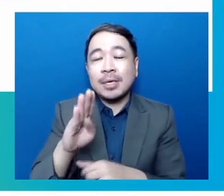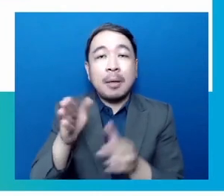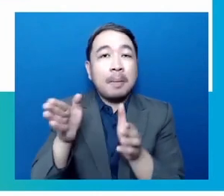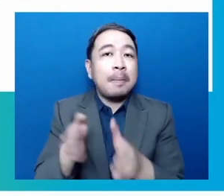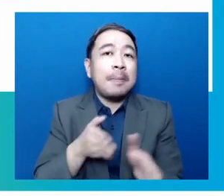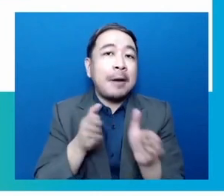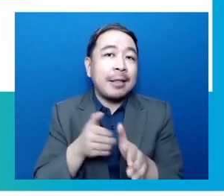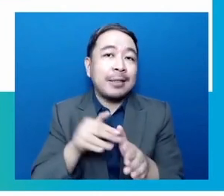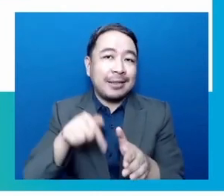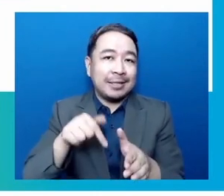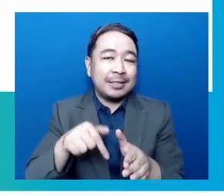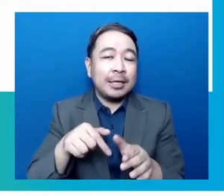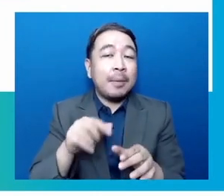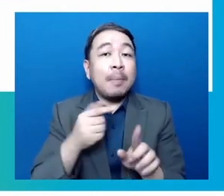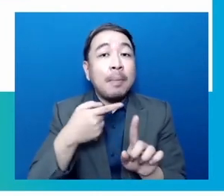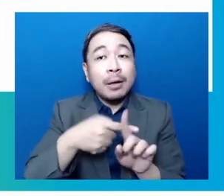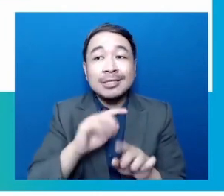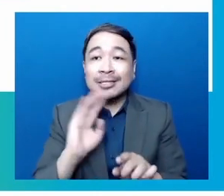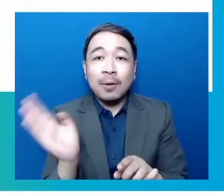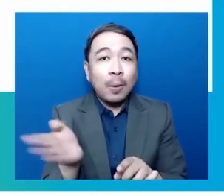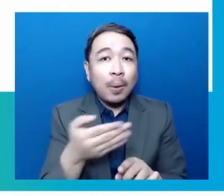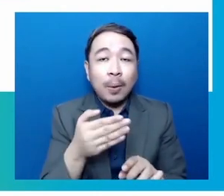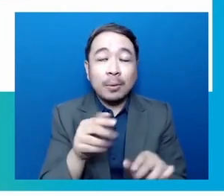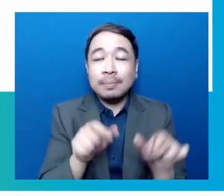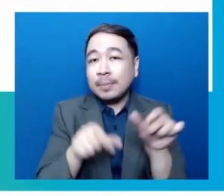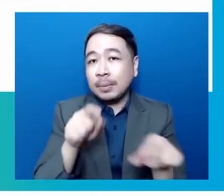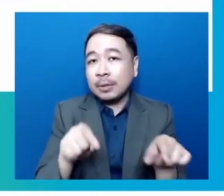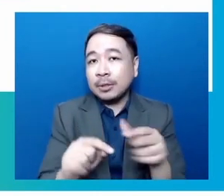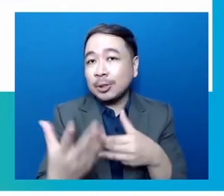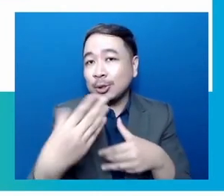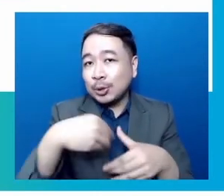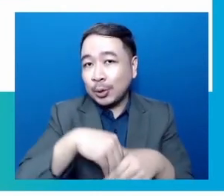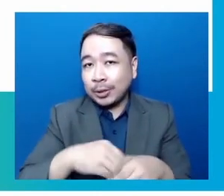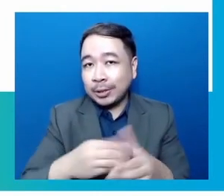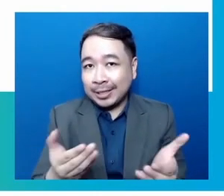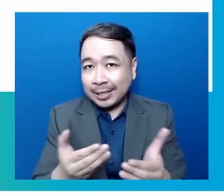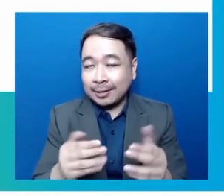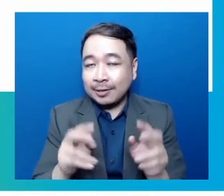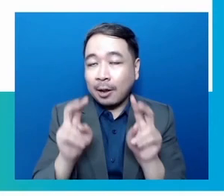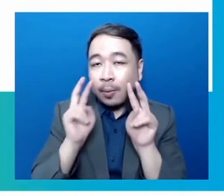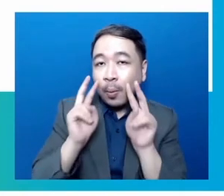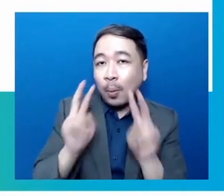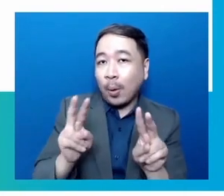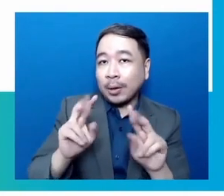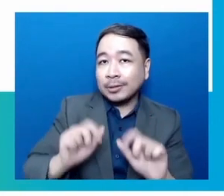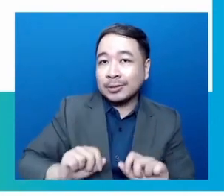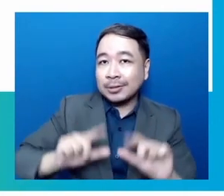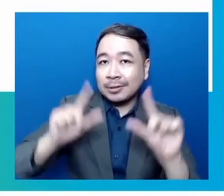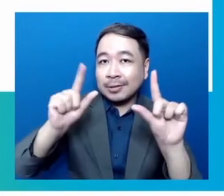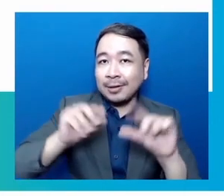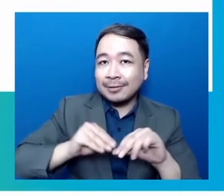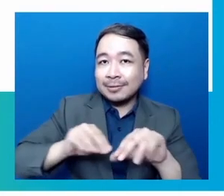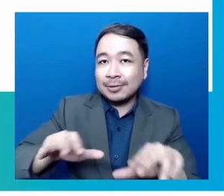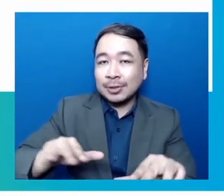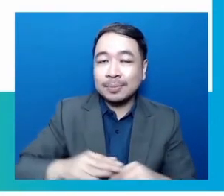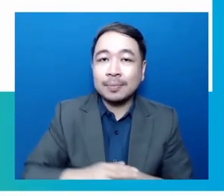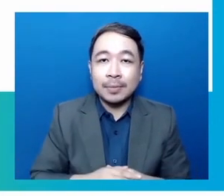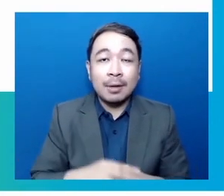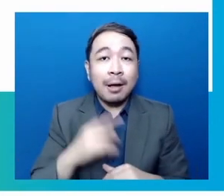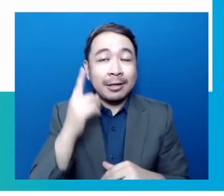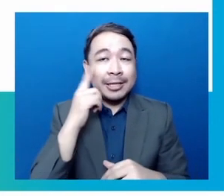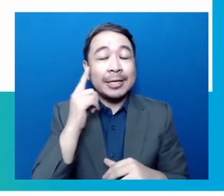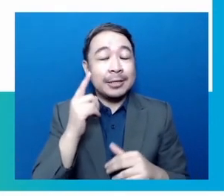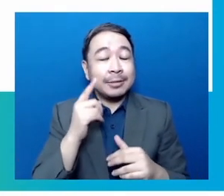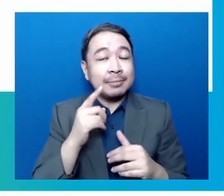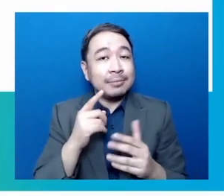everyone joining us in this session and watching the live stream. I think it's fair to say